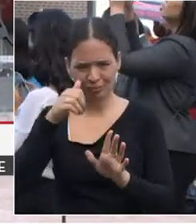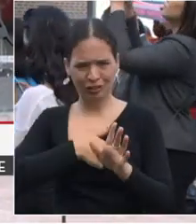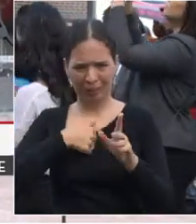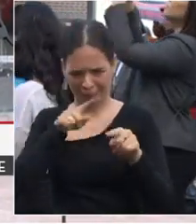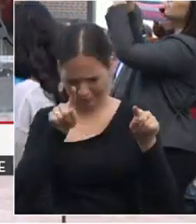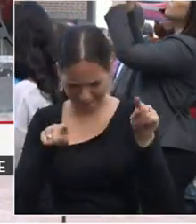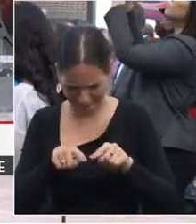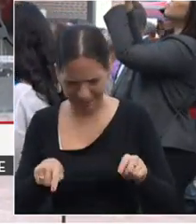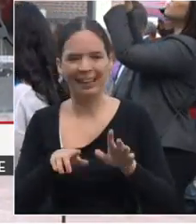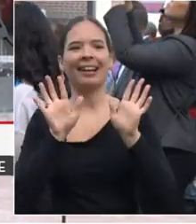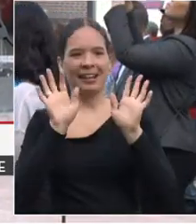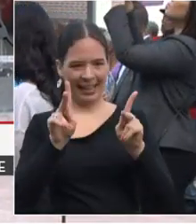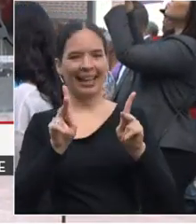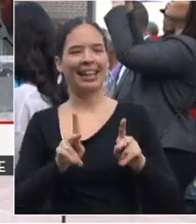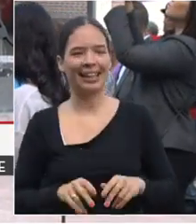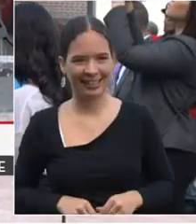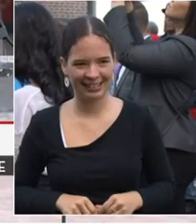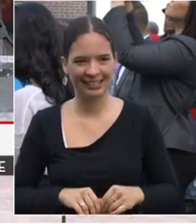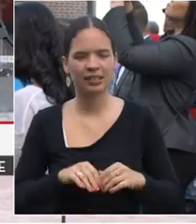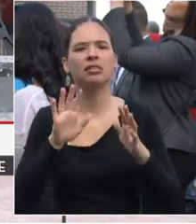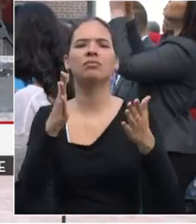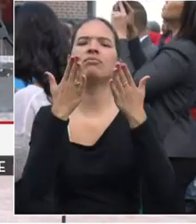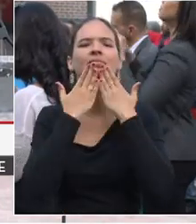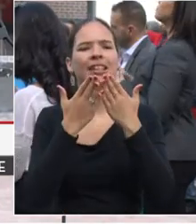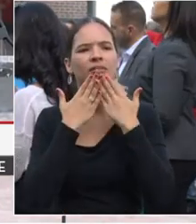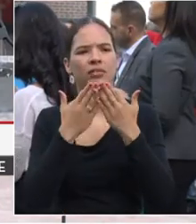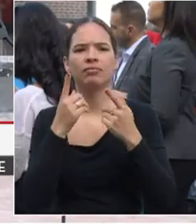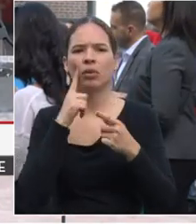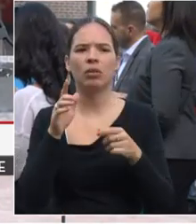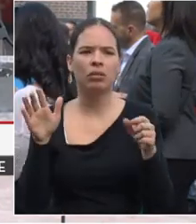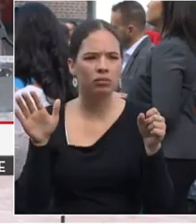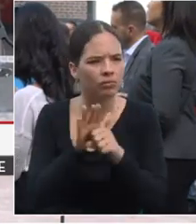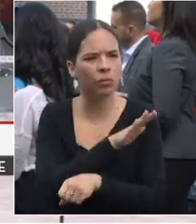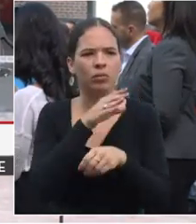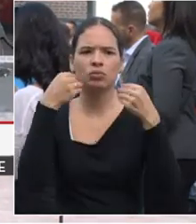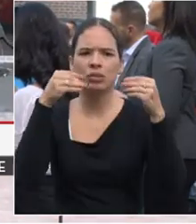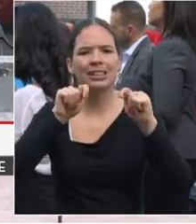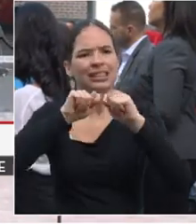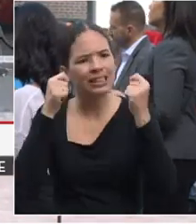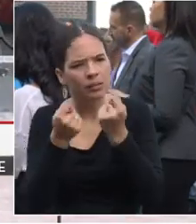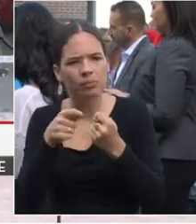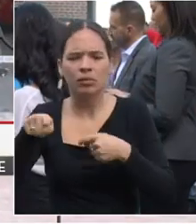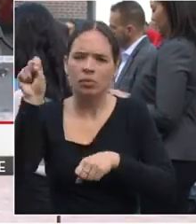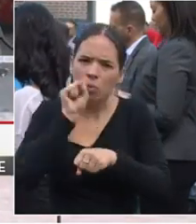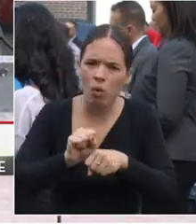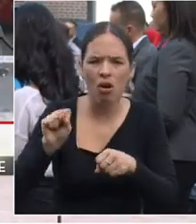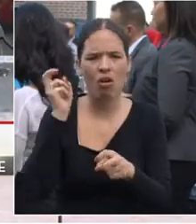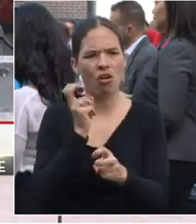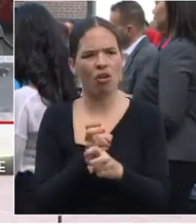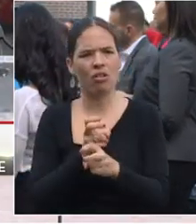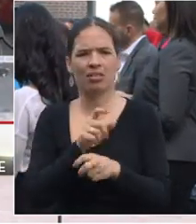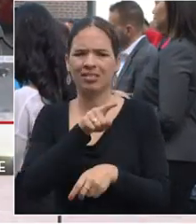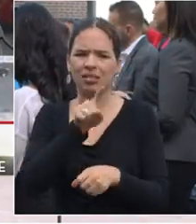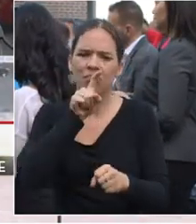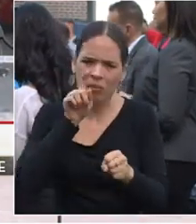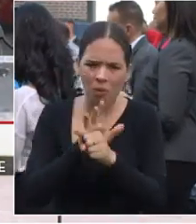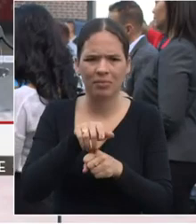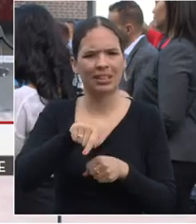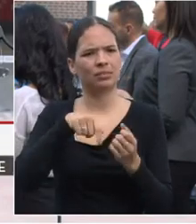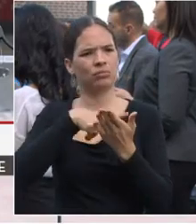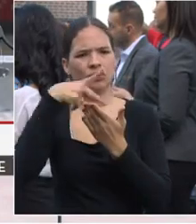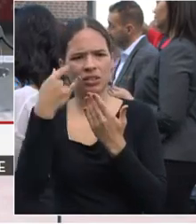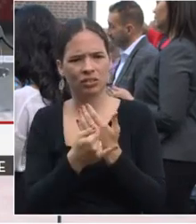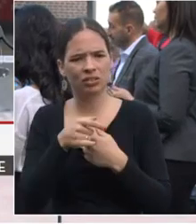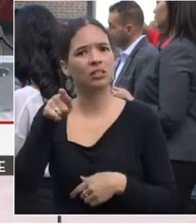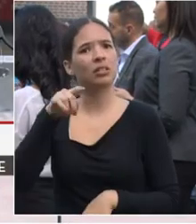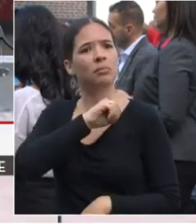I would like to thank Gary Rappaport and the entire retail team for their hard work and commitment to this project, as well as Mayor Bowser for her continued work in